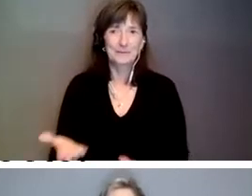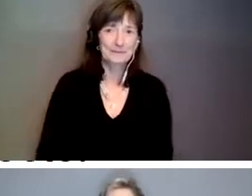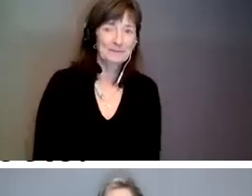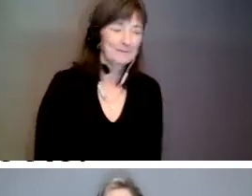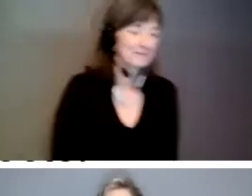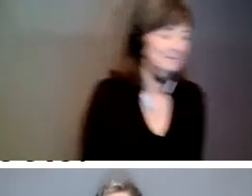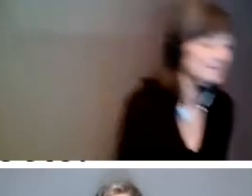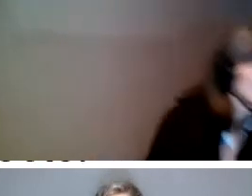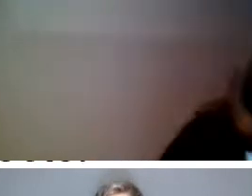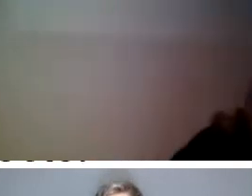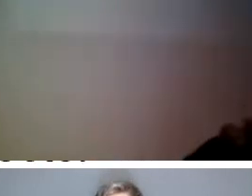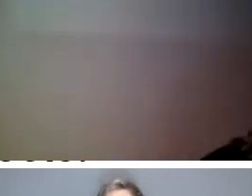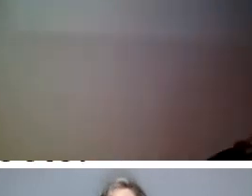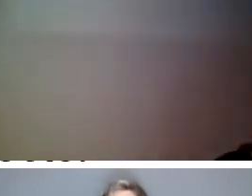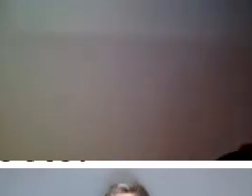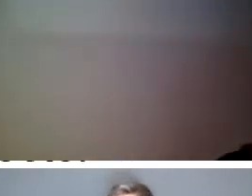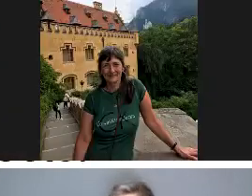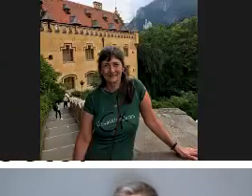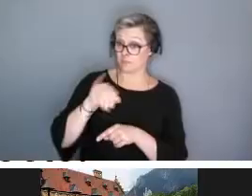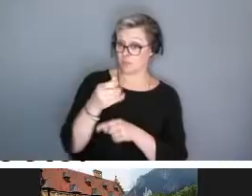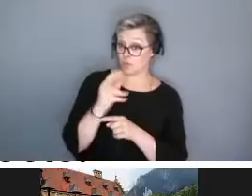Yes. Oh, Joan, you're muted.